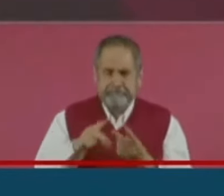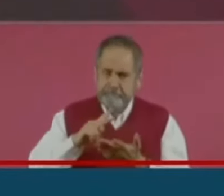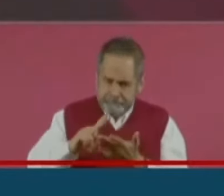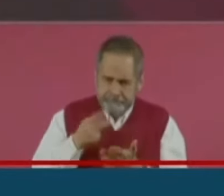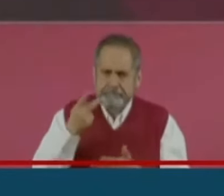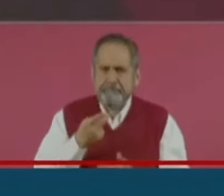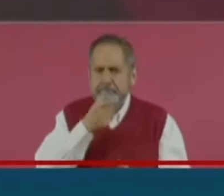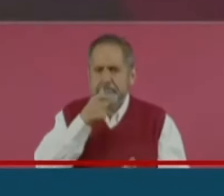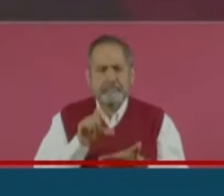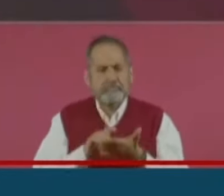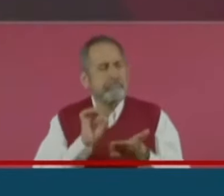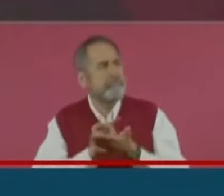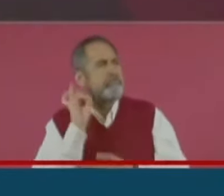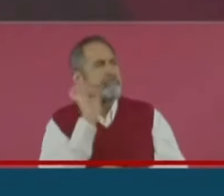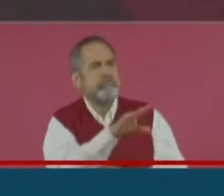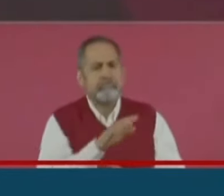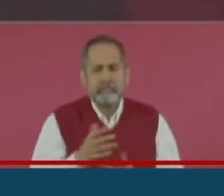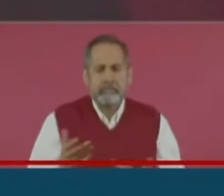another one.